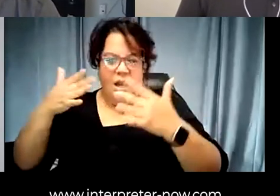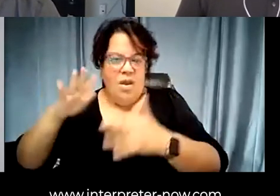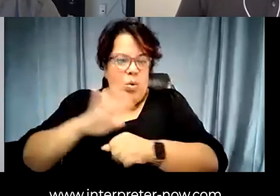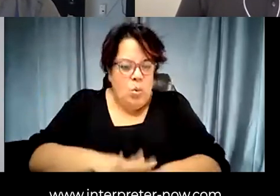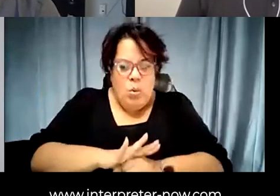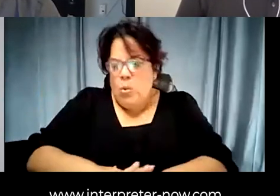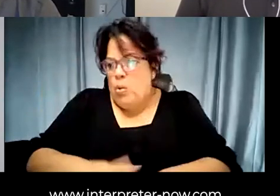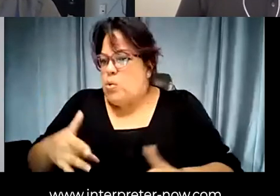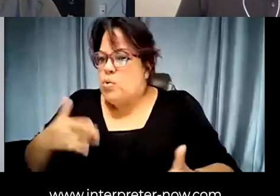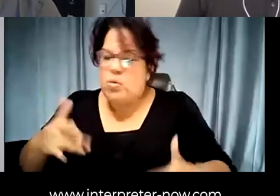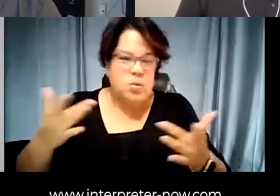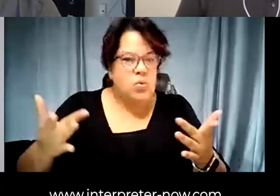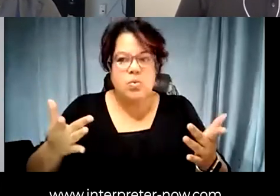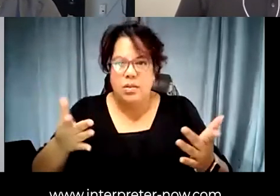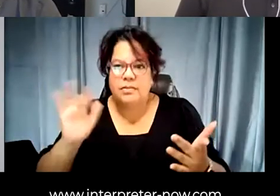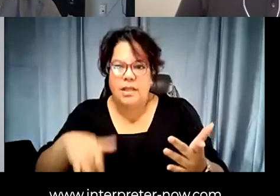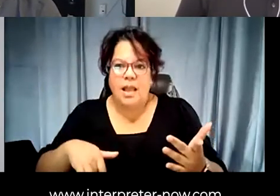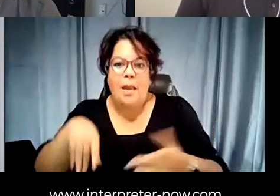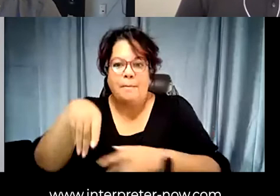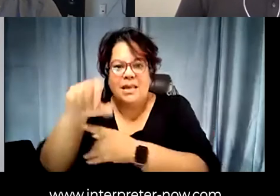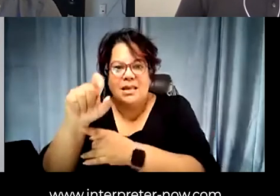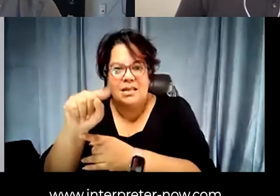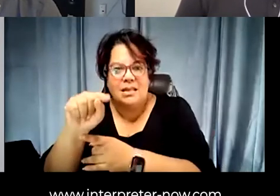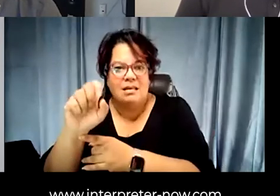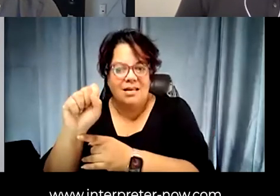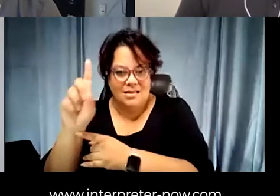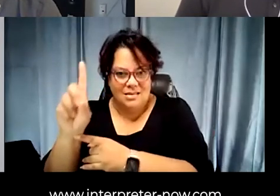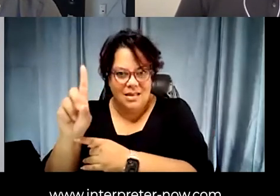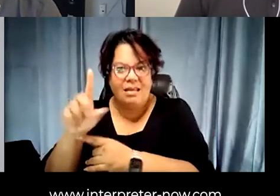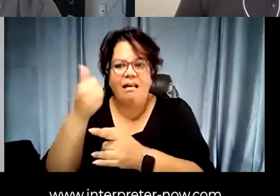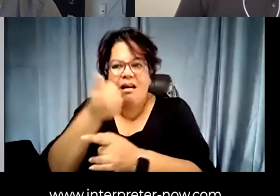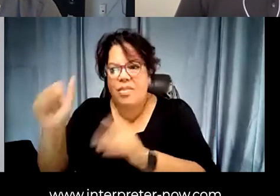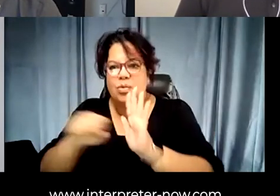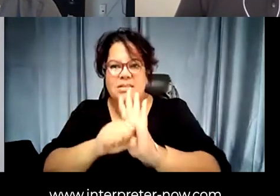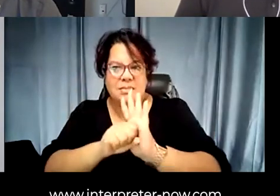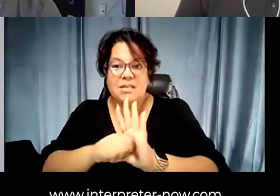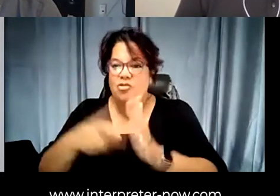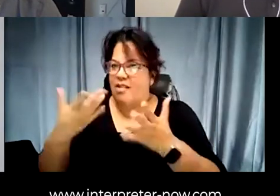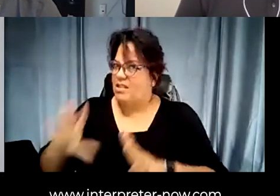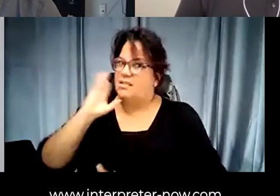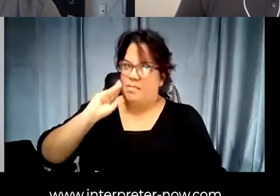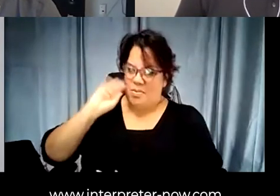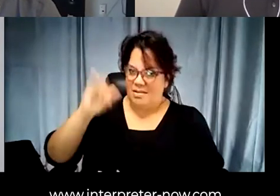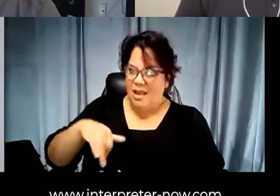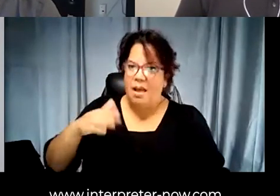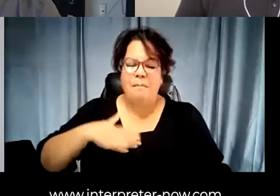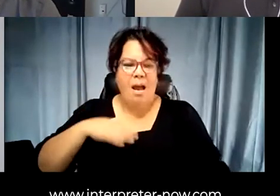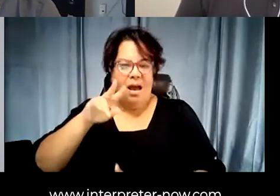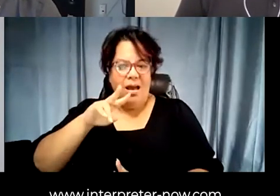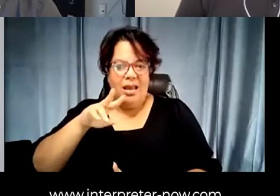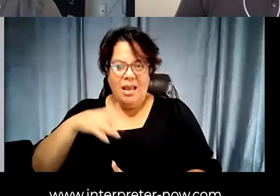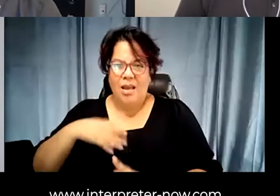door, as well as PTSD-like symptoms can start to arise. And I had some of those where my outlook would trigger